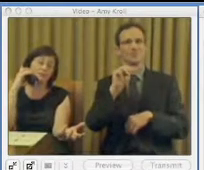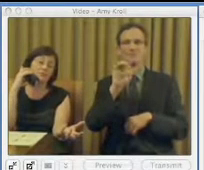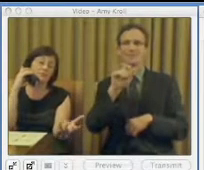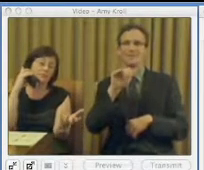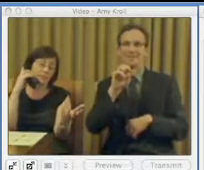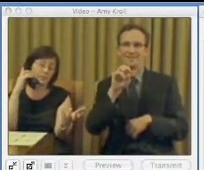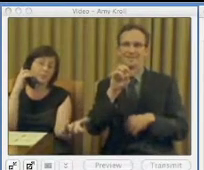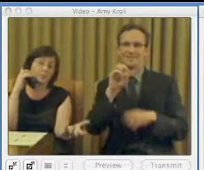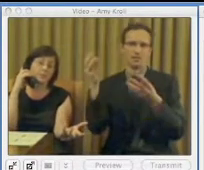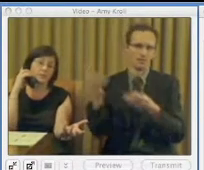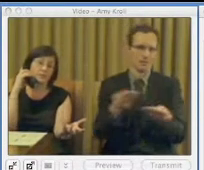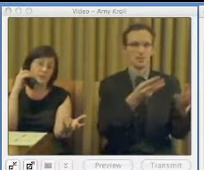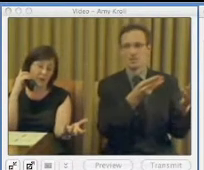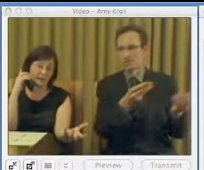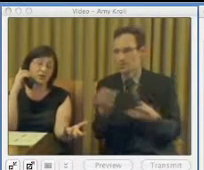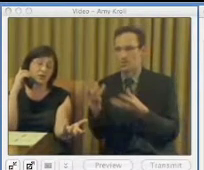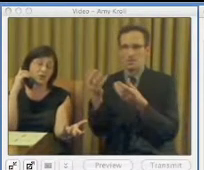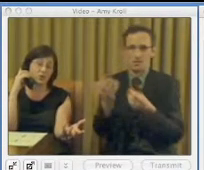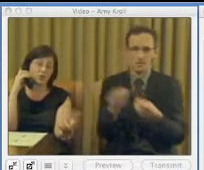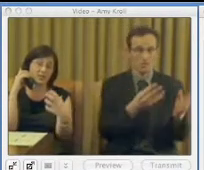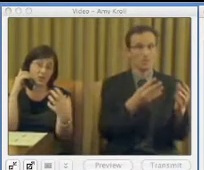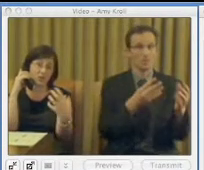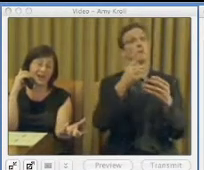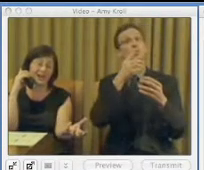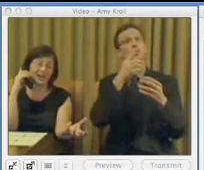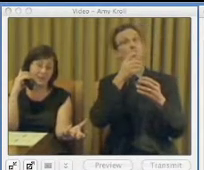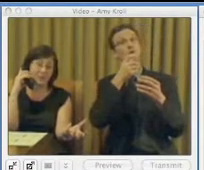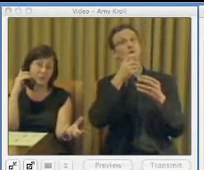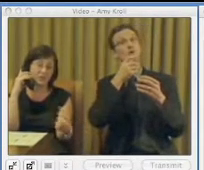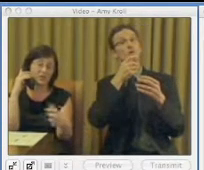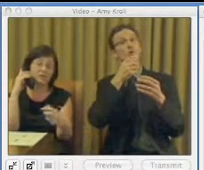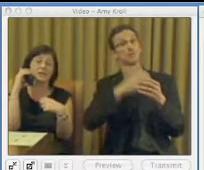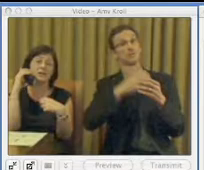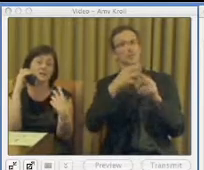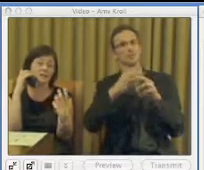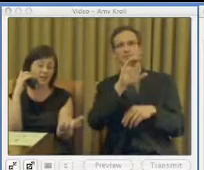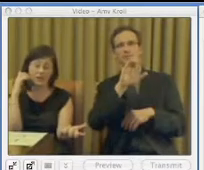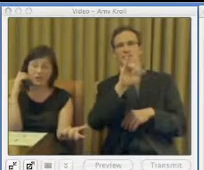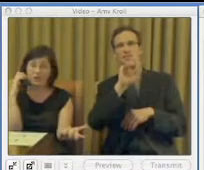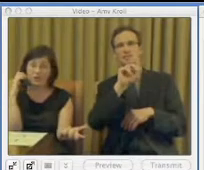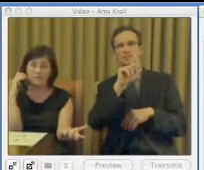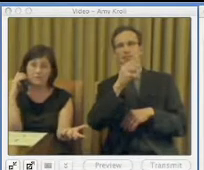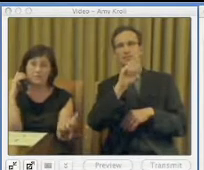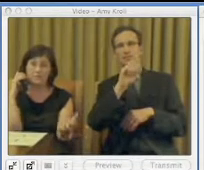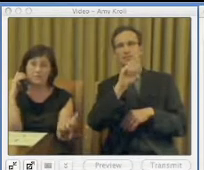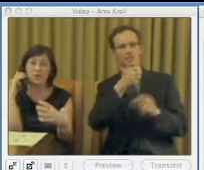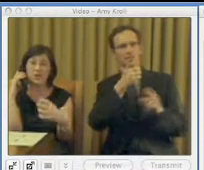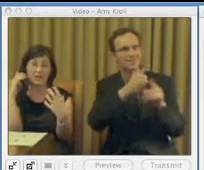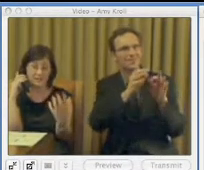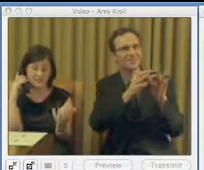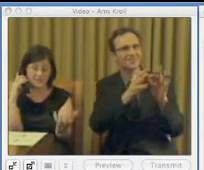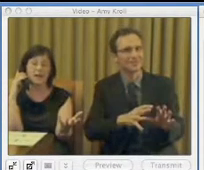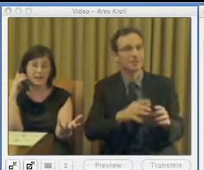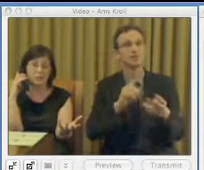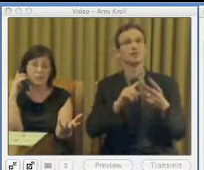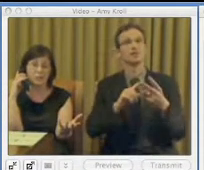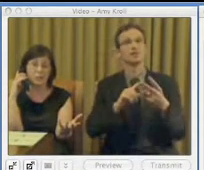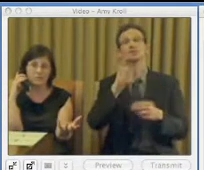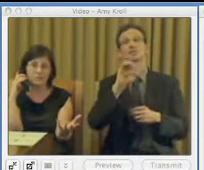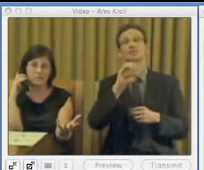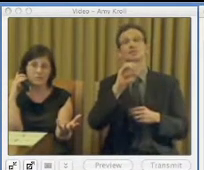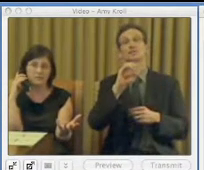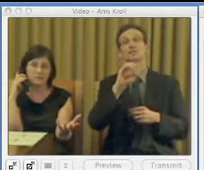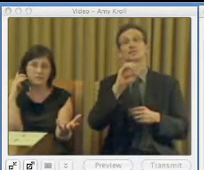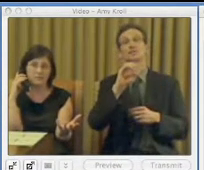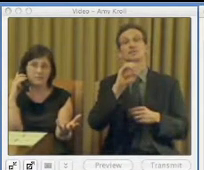came about from Cynthia Roy, is a practice searcher. She started out as an interpreter. Cecilia Bardenshire started out